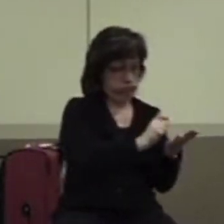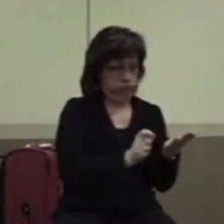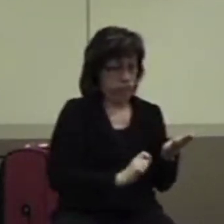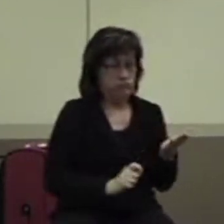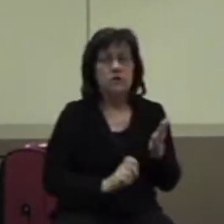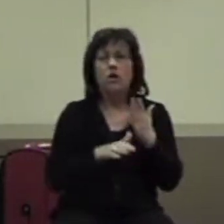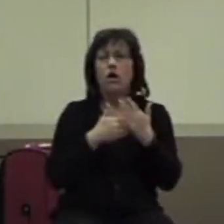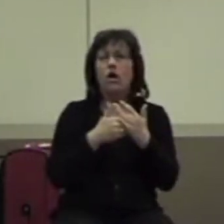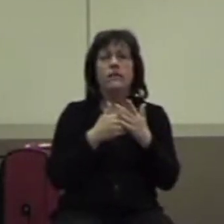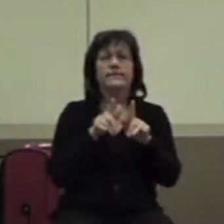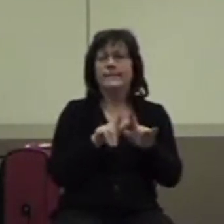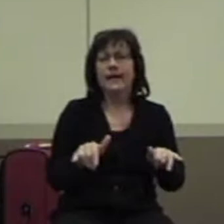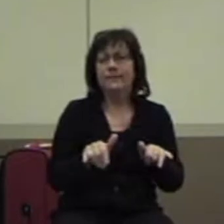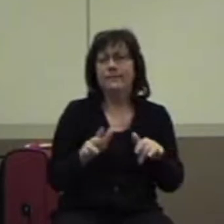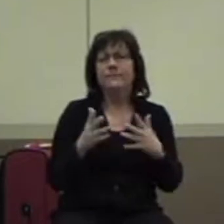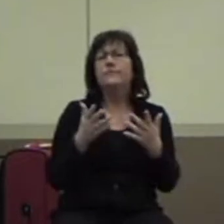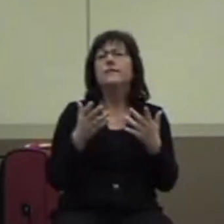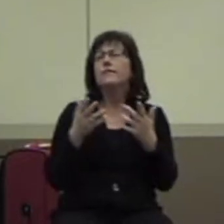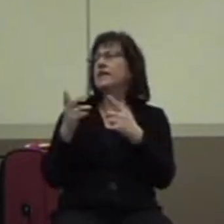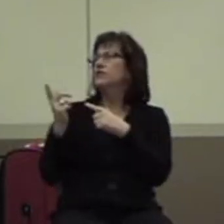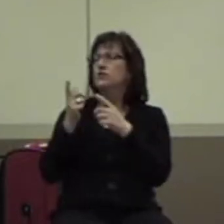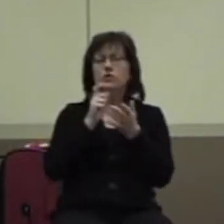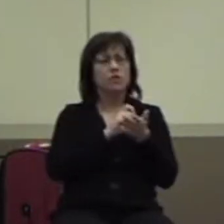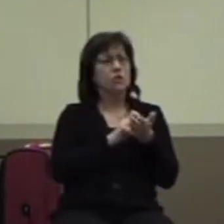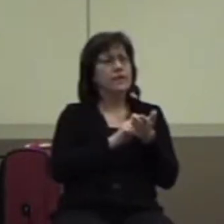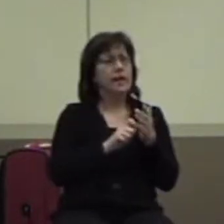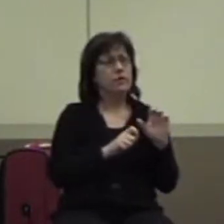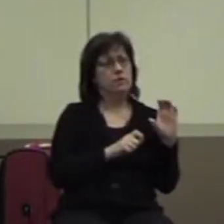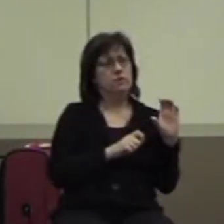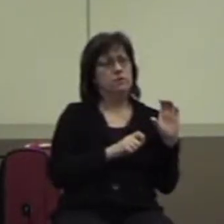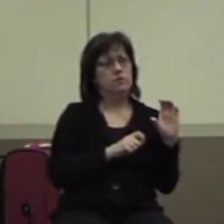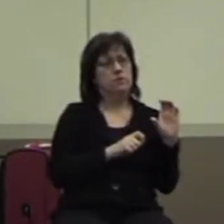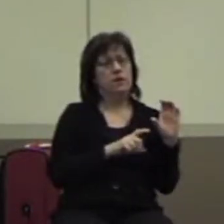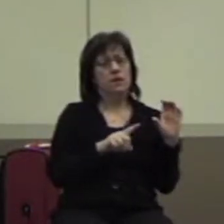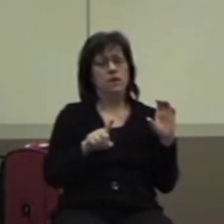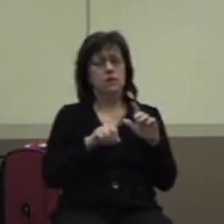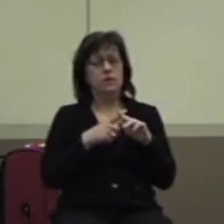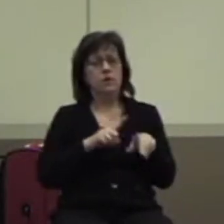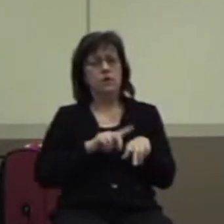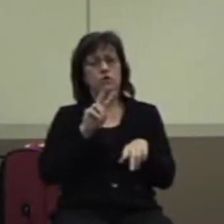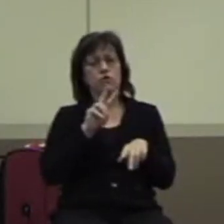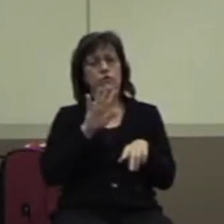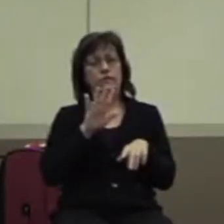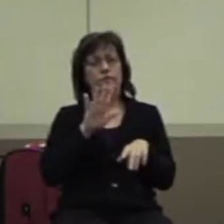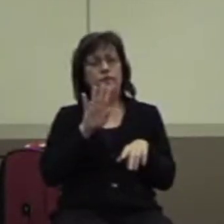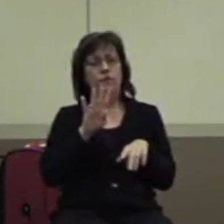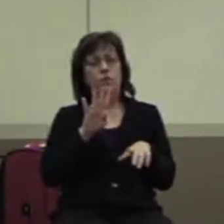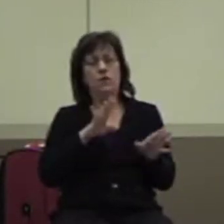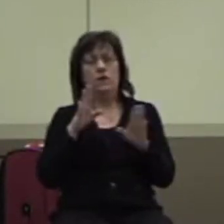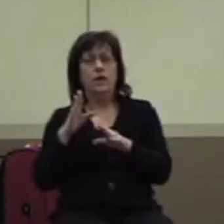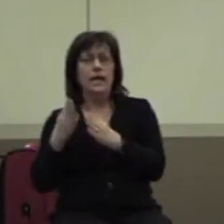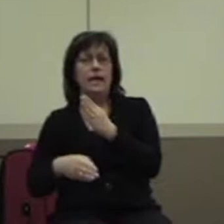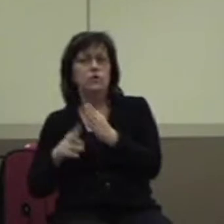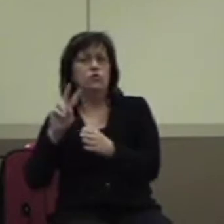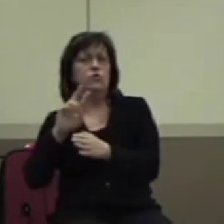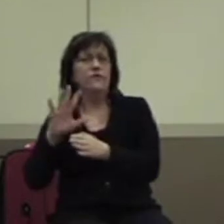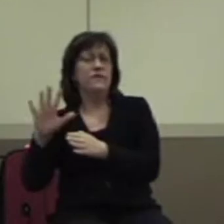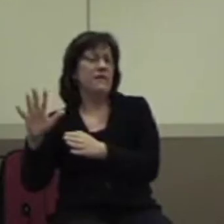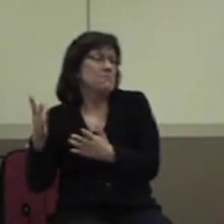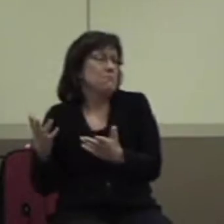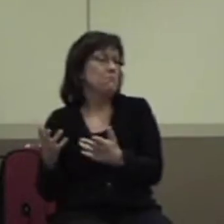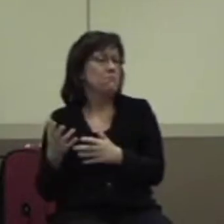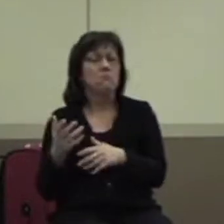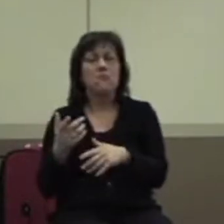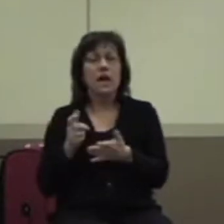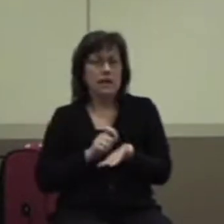in all at once. So they would just write down C, started at 2:54 and ended at 2:55.